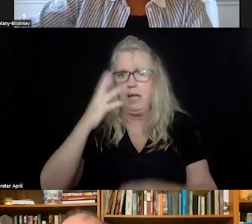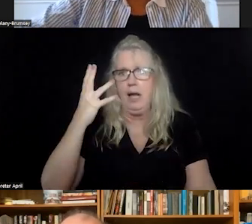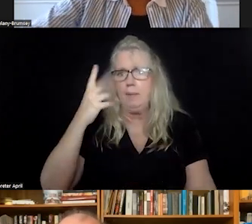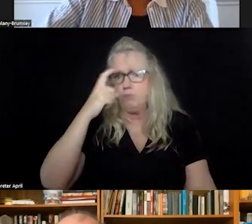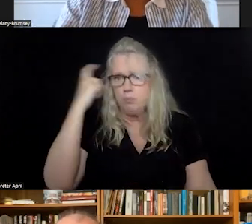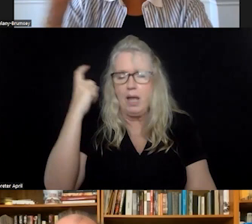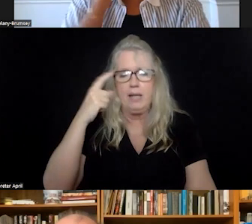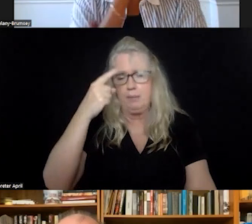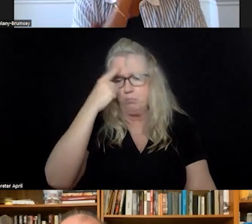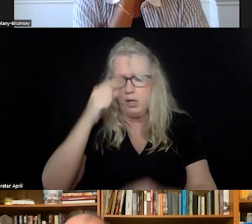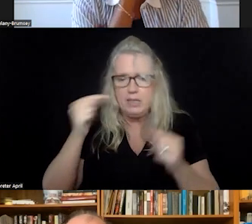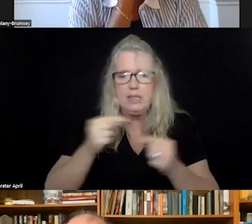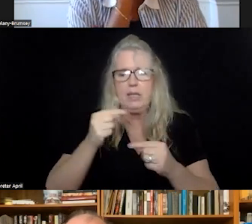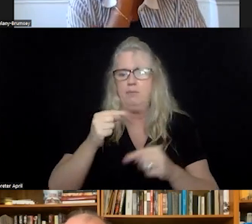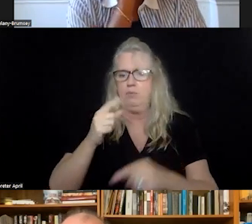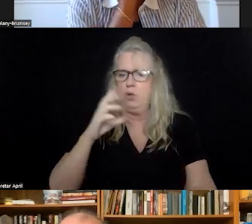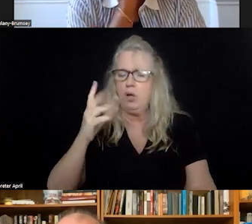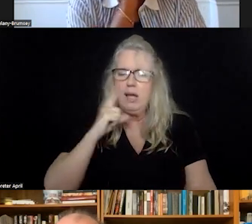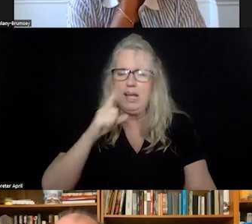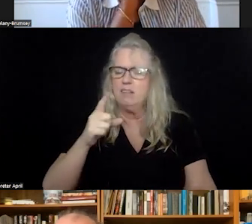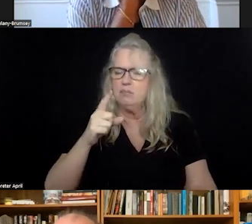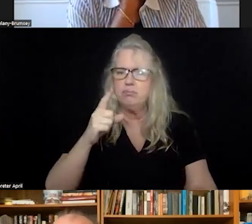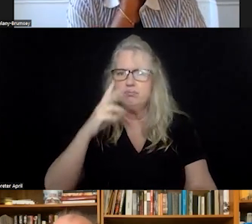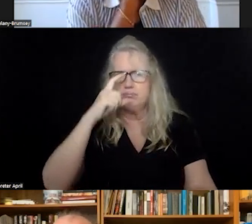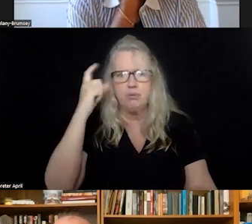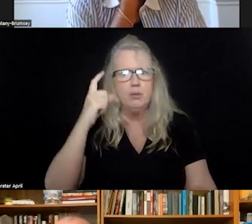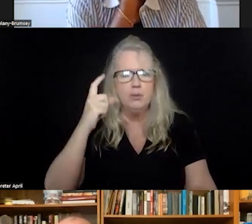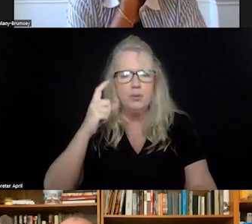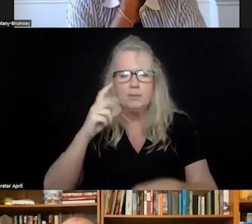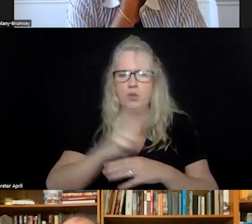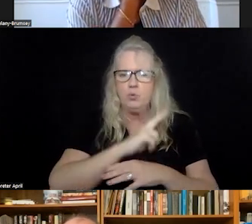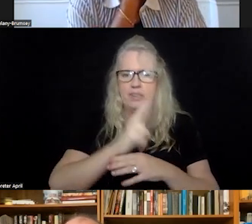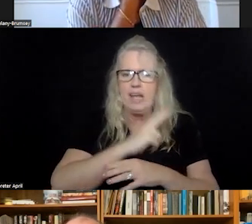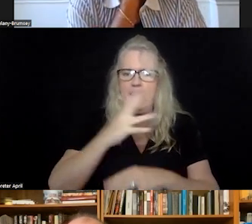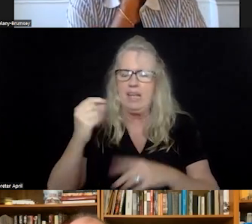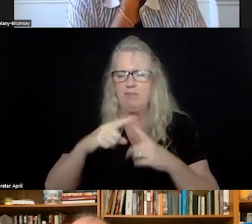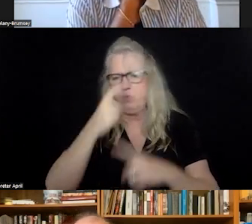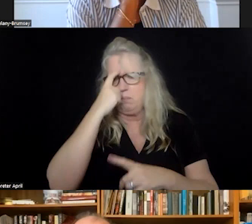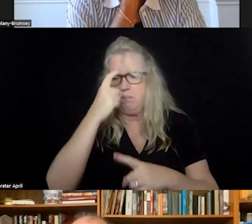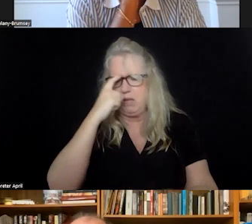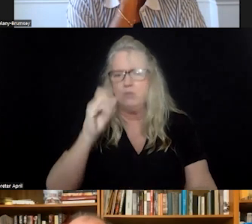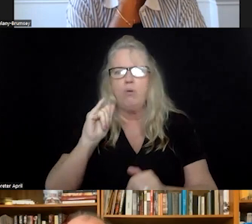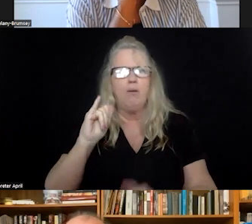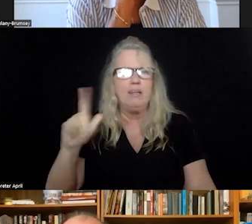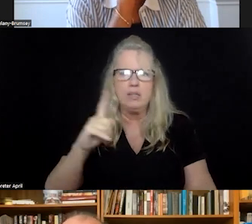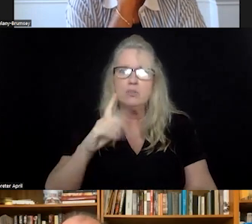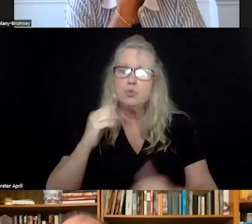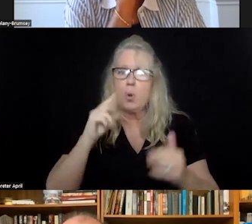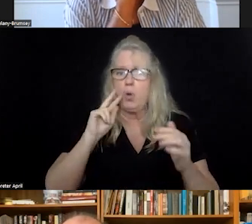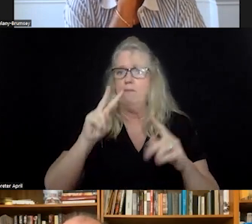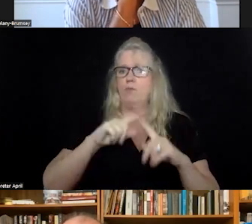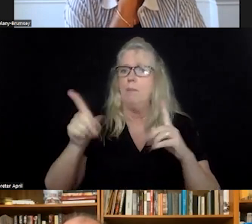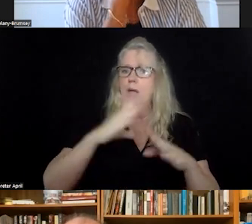injury and substance use, traumatic brain injury, and mental illness. So looking at from a